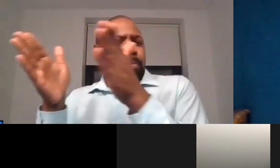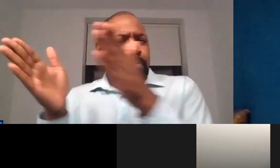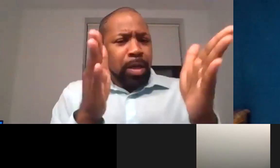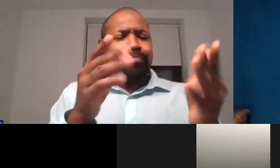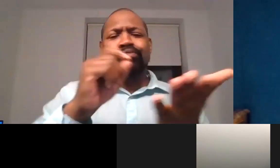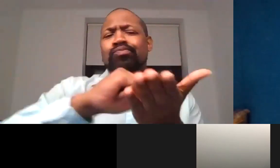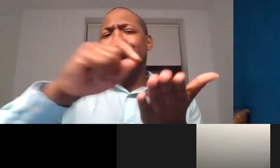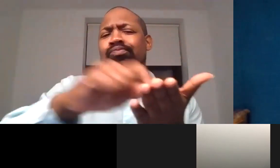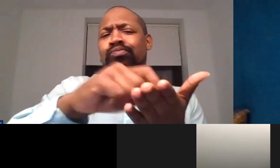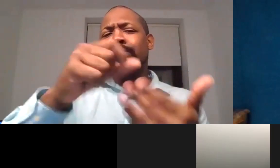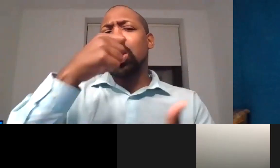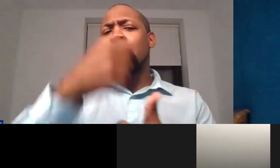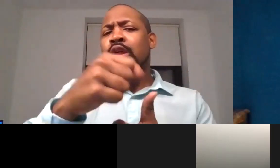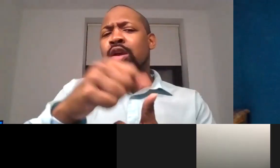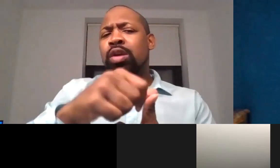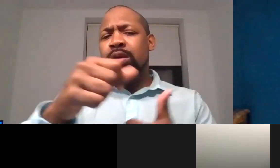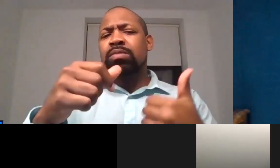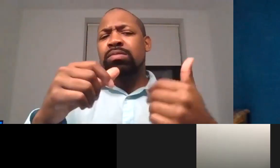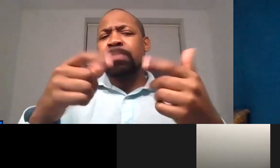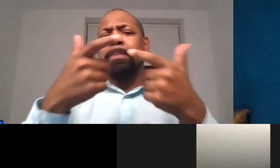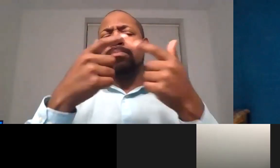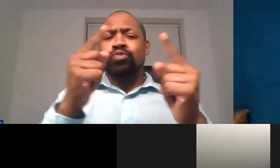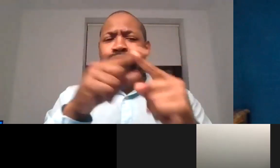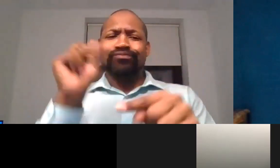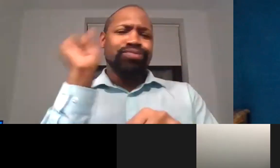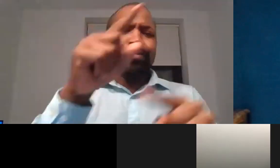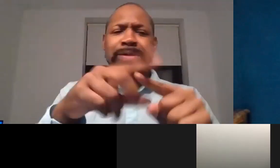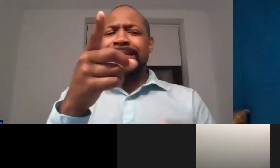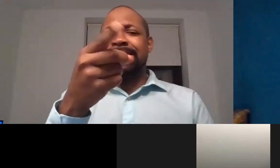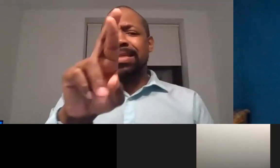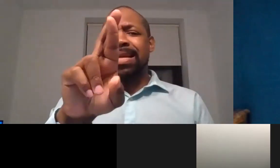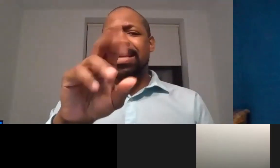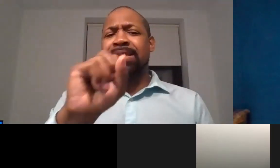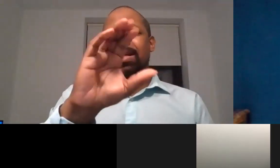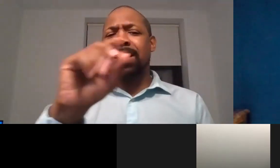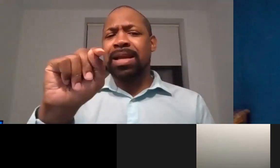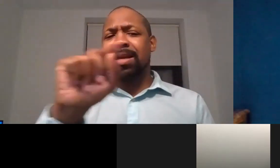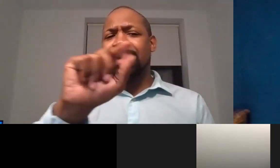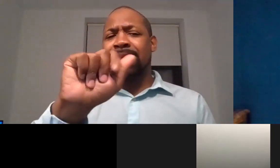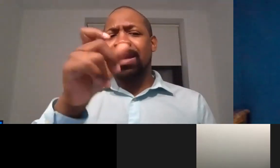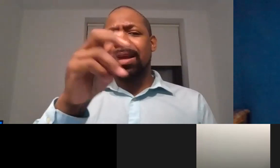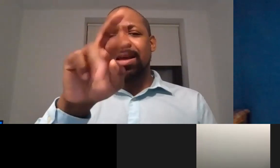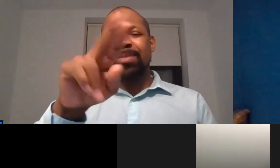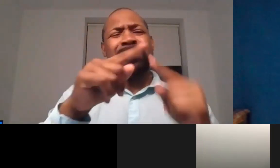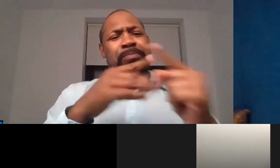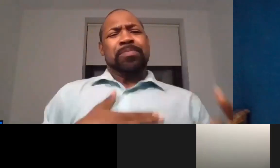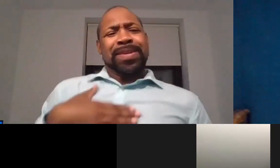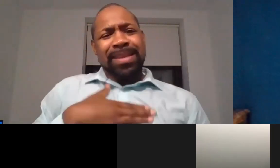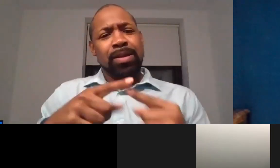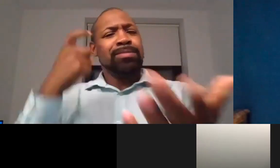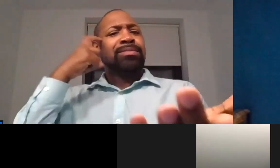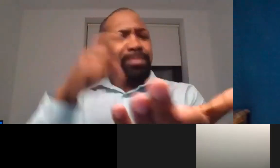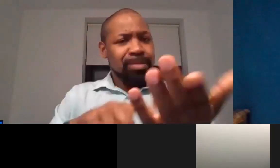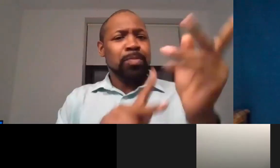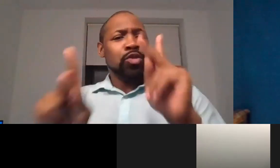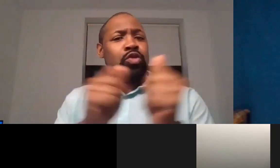vaccine plan. And so he had already planned to write a letter, and I had planned to write a